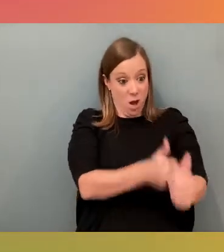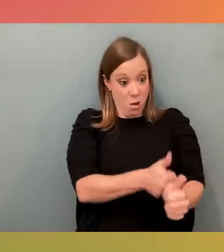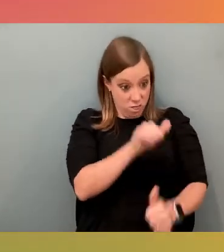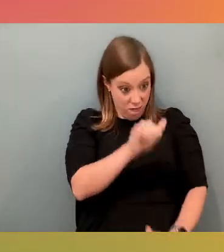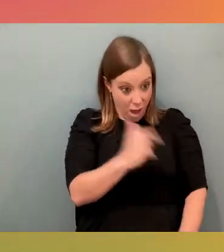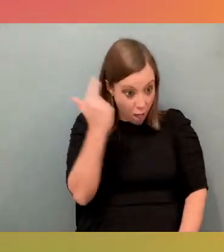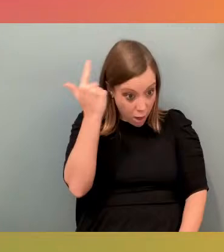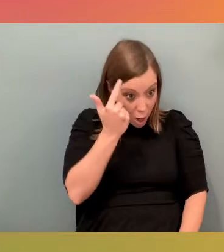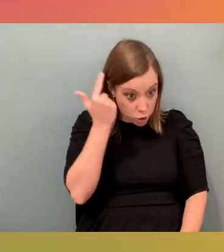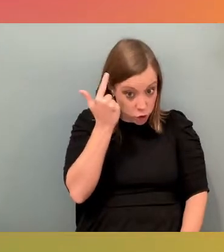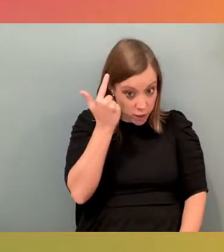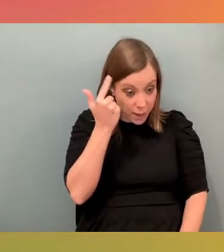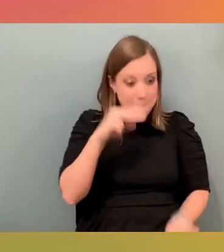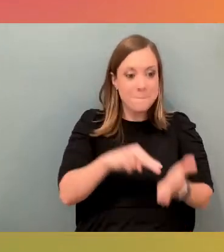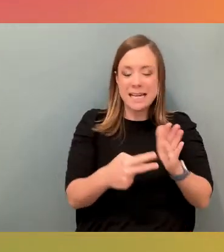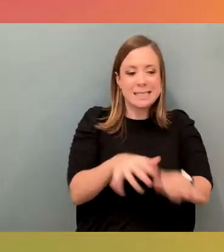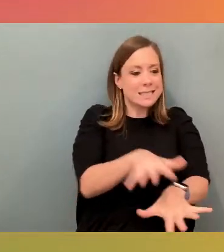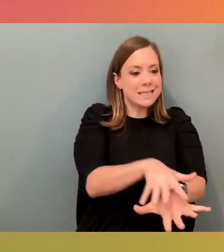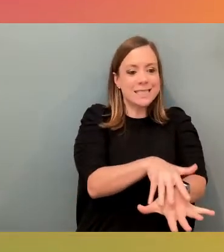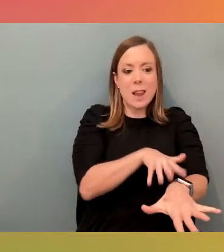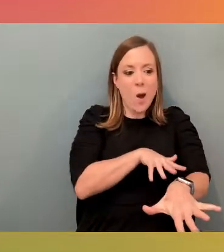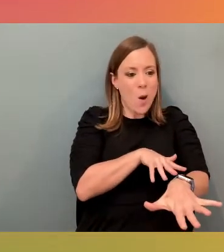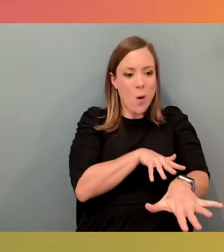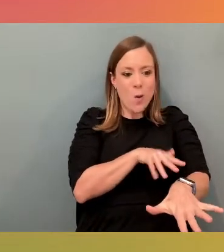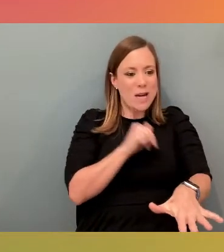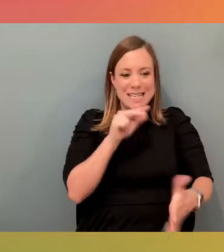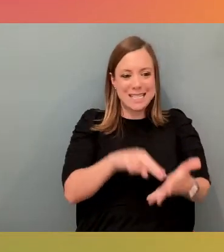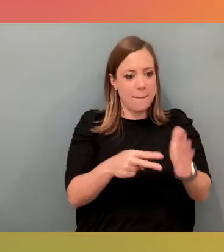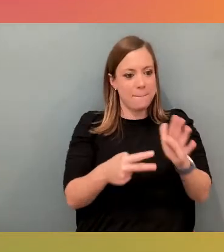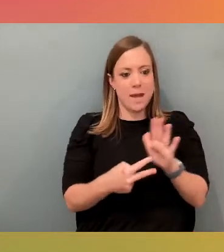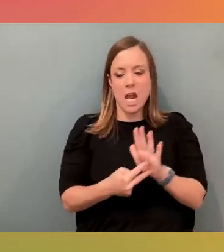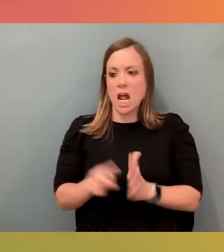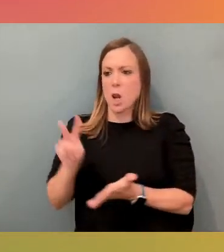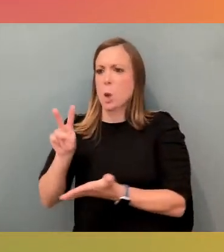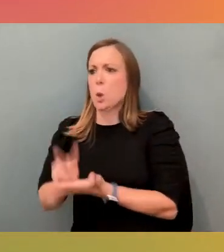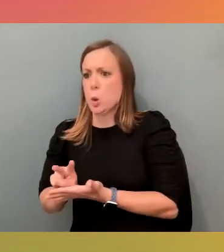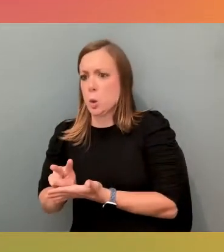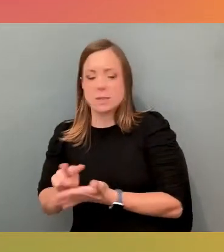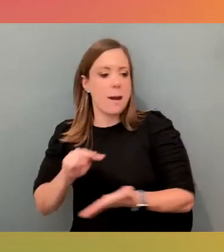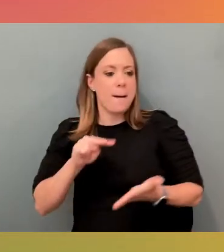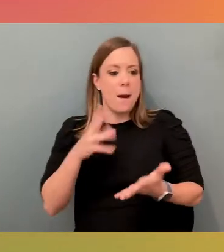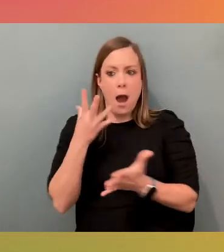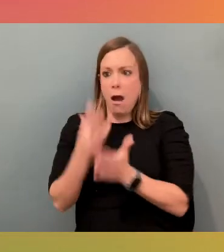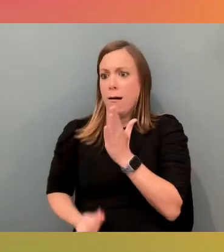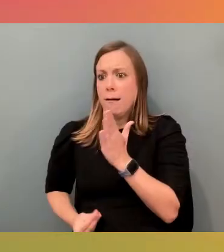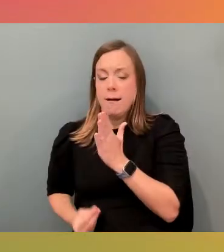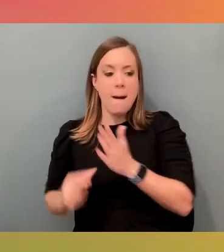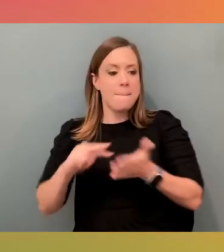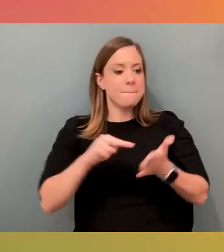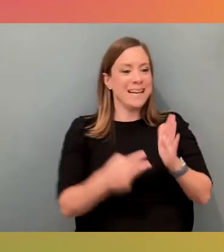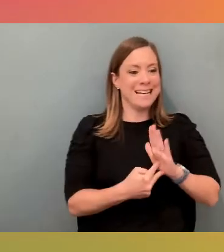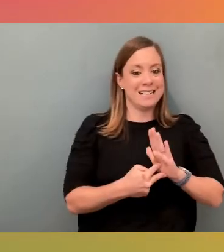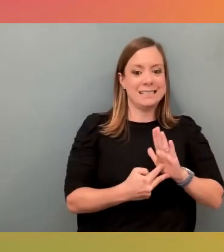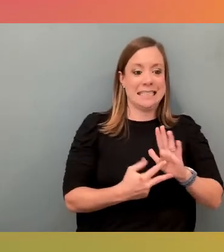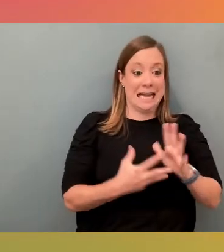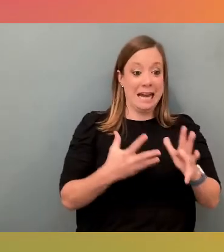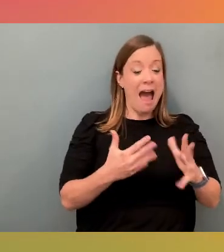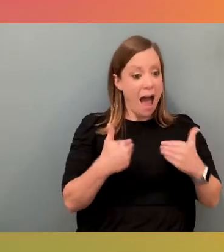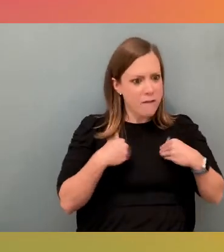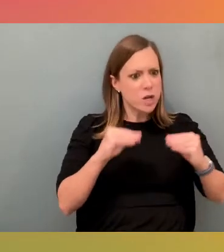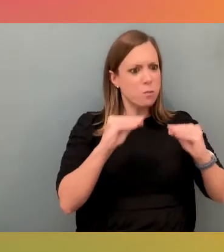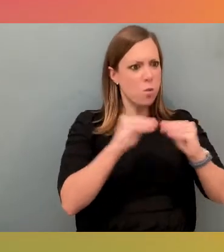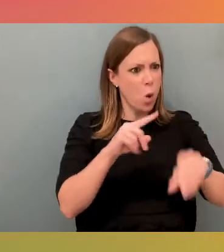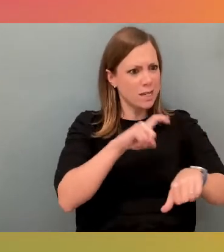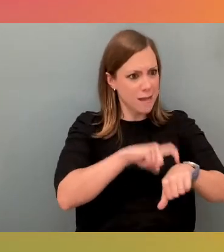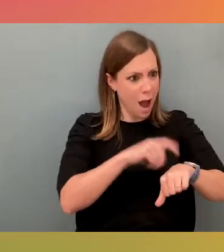slow living is not about losing. It's about gaining time by doing the things that are most